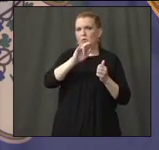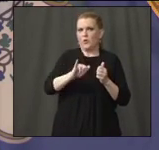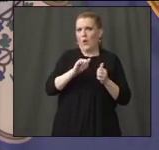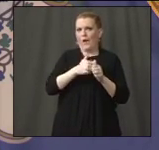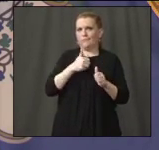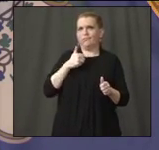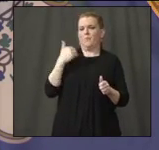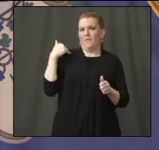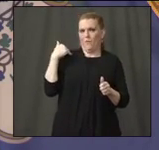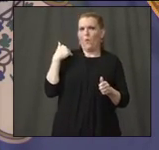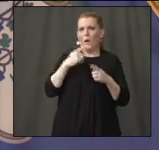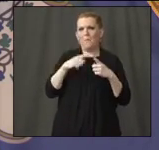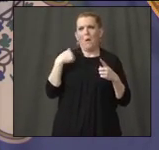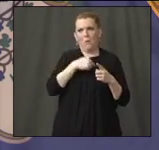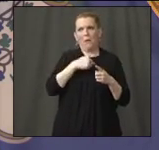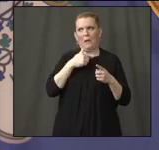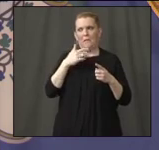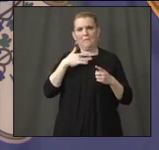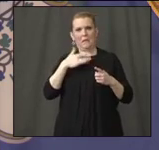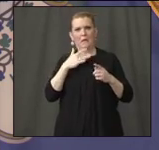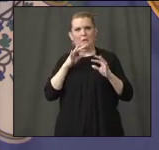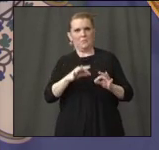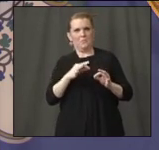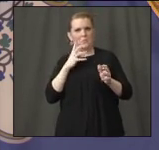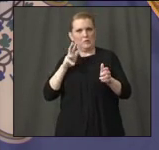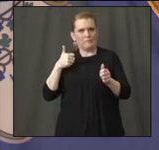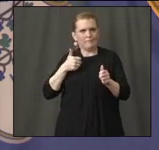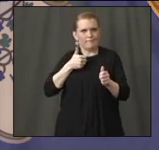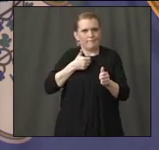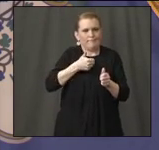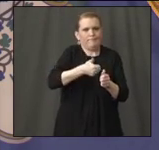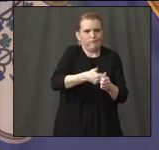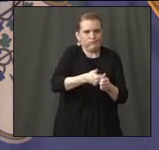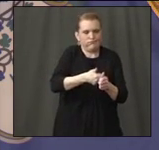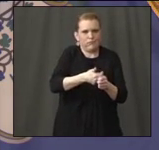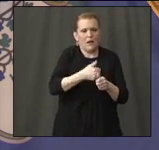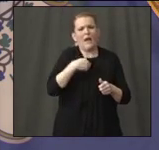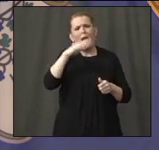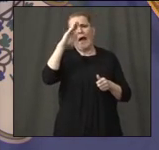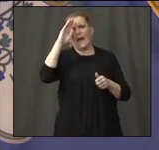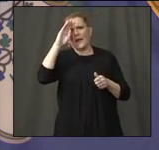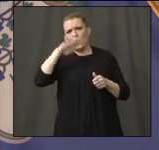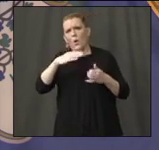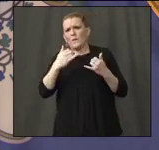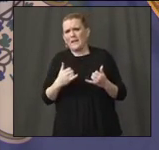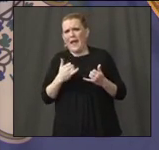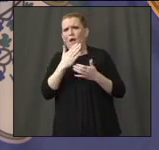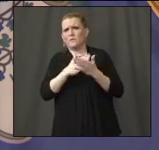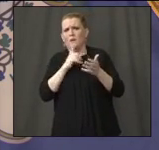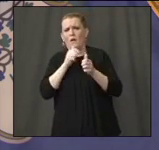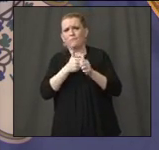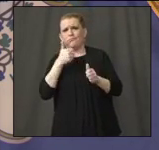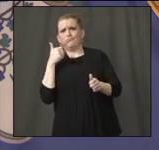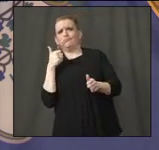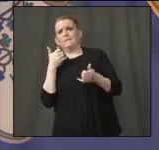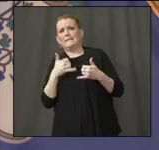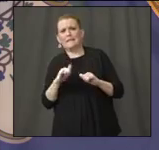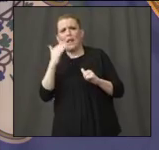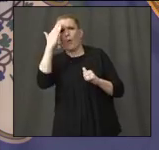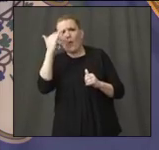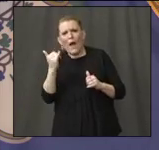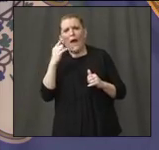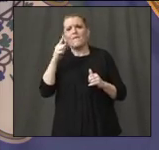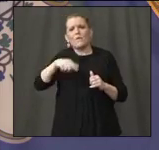right now are related to the freelance independent contractors. I heard this from 49 other governors this afternoon as